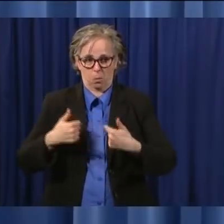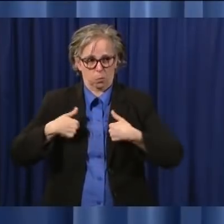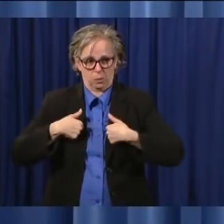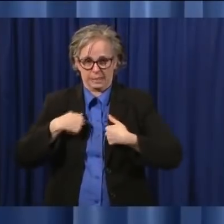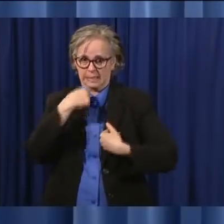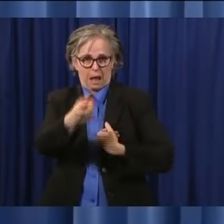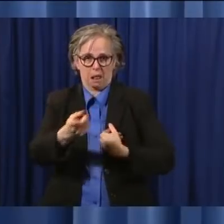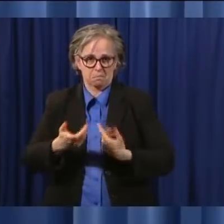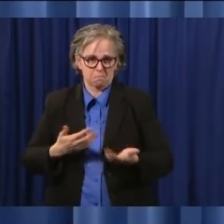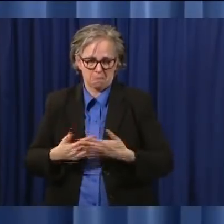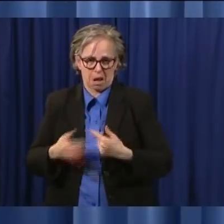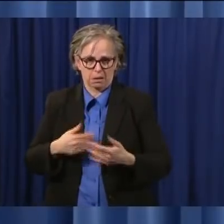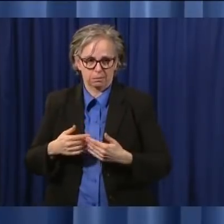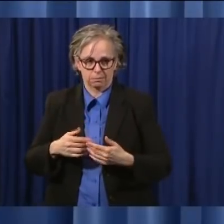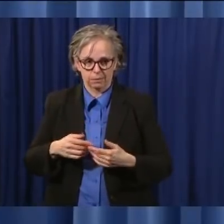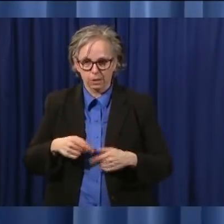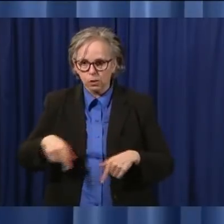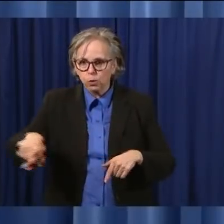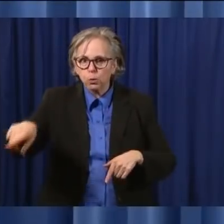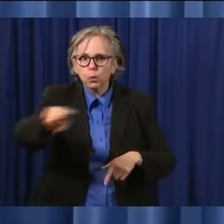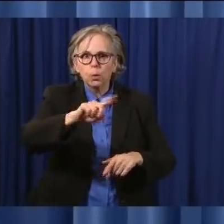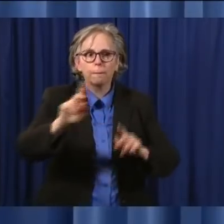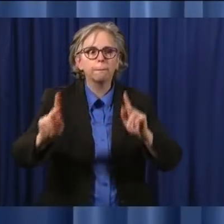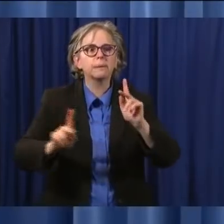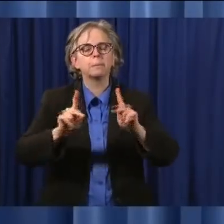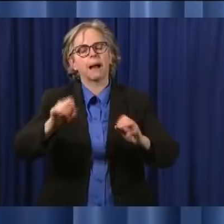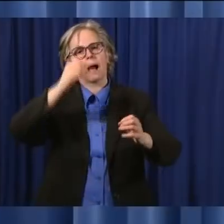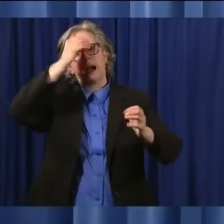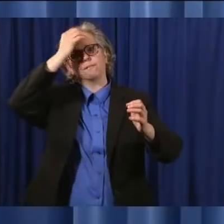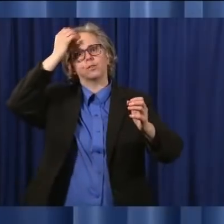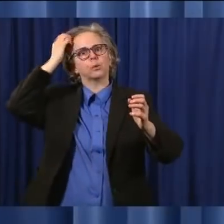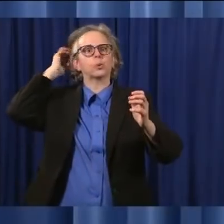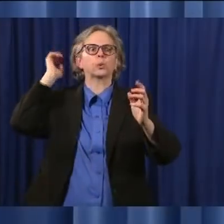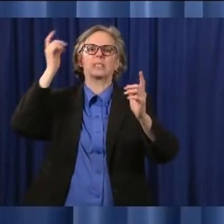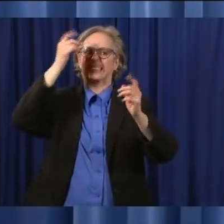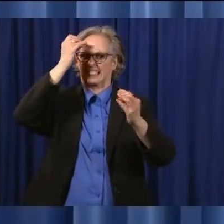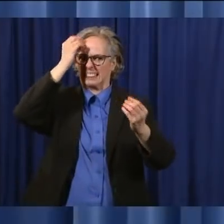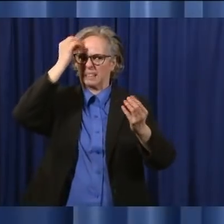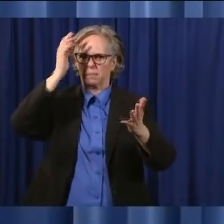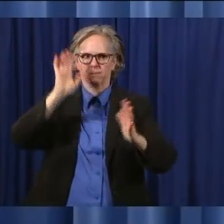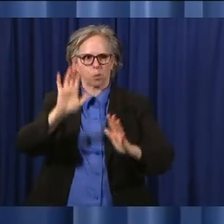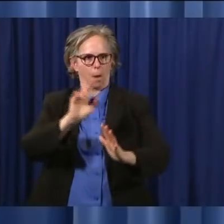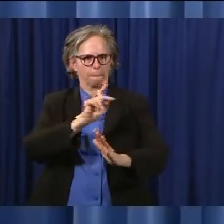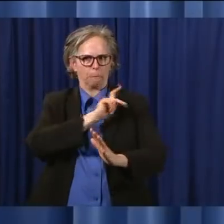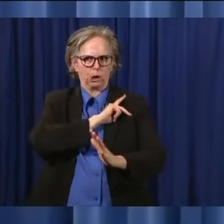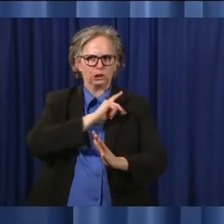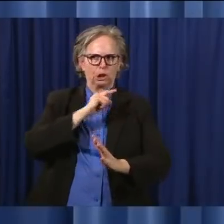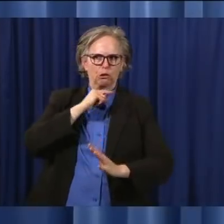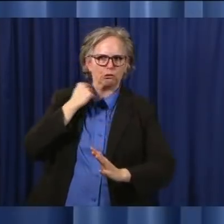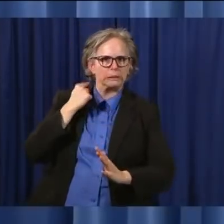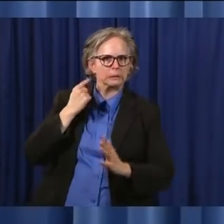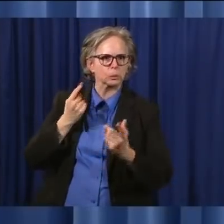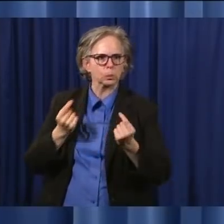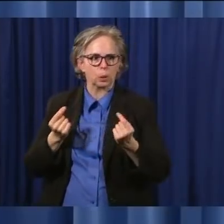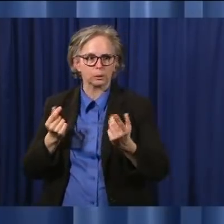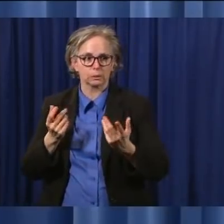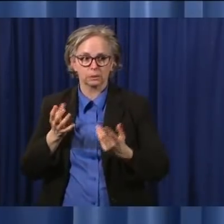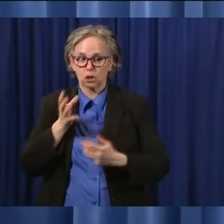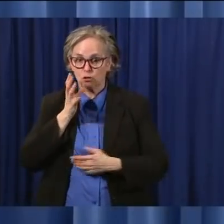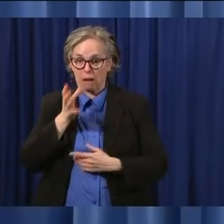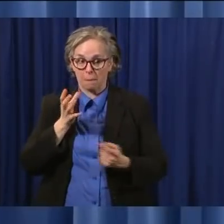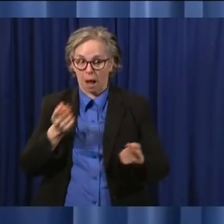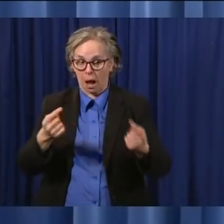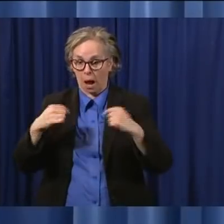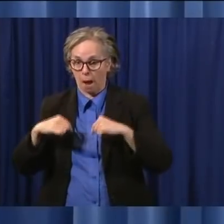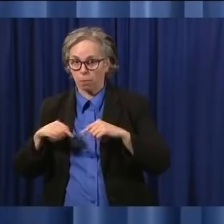decide, what personal risk are involved. Your grandmother's at the wedding. Being